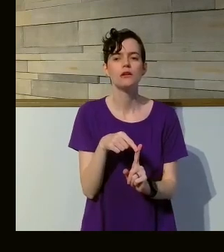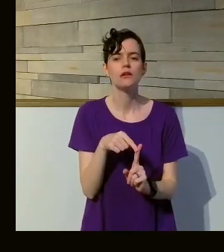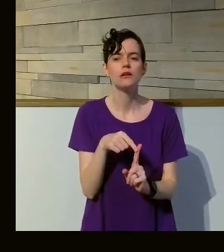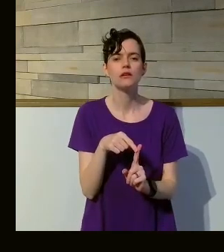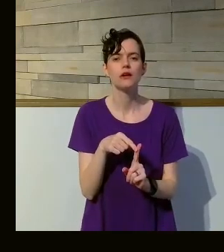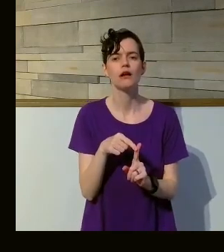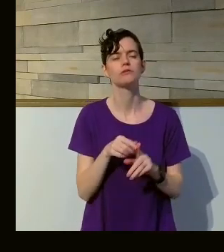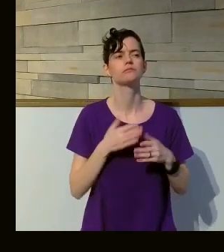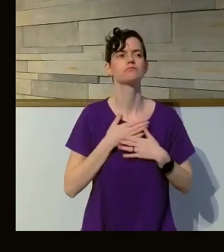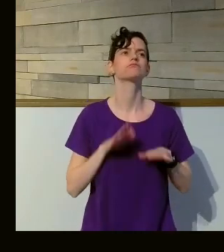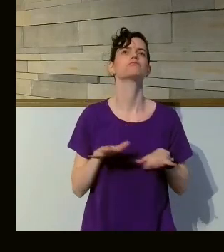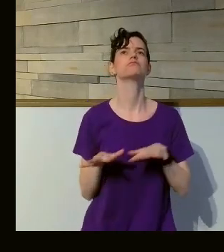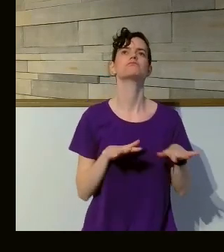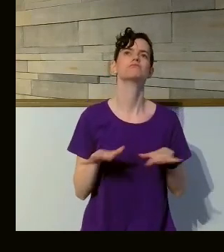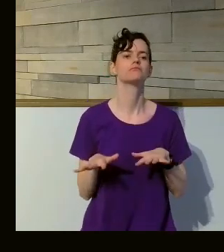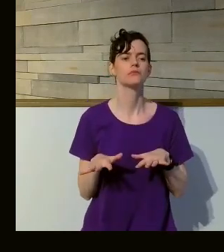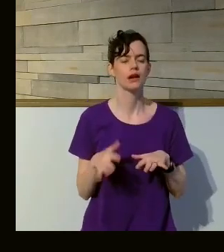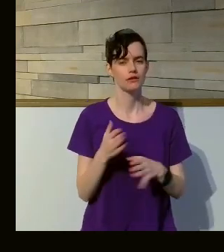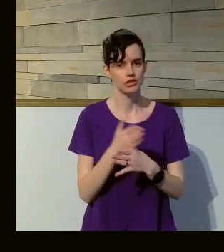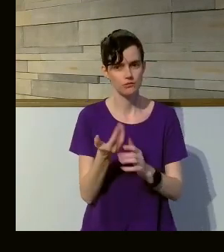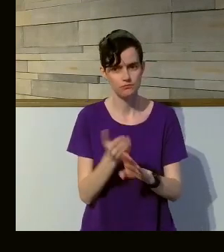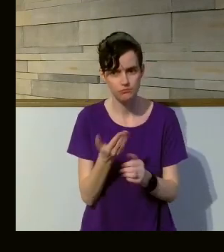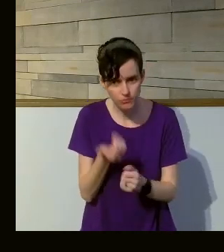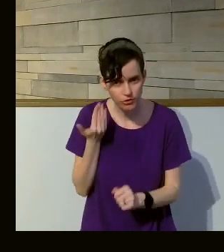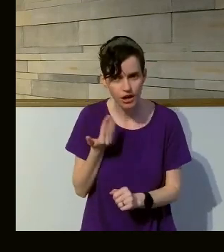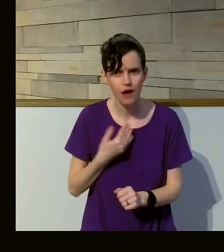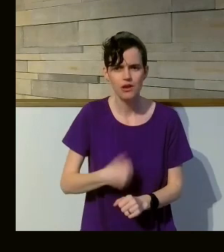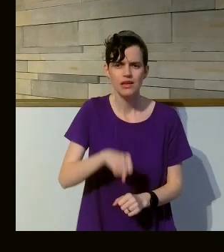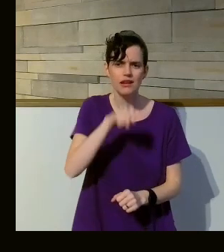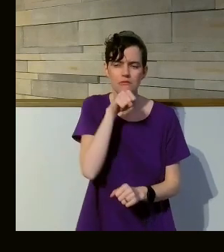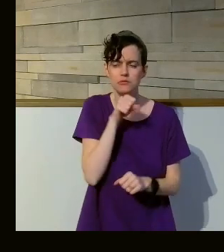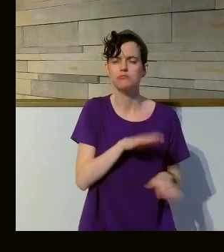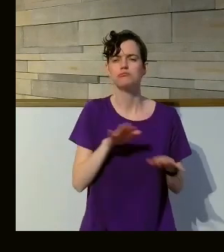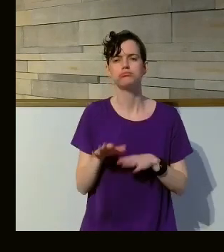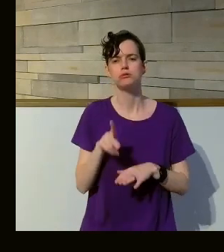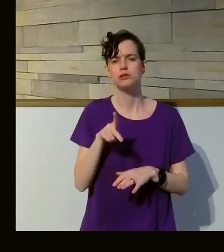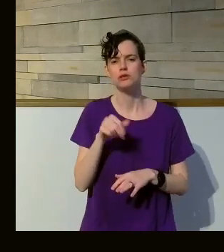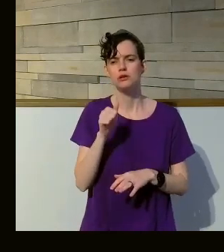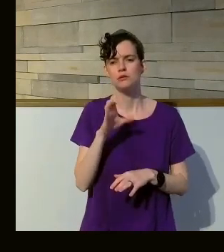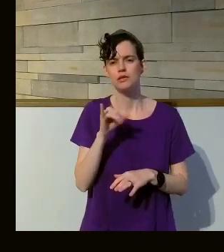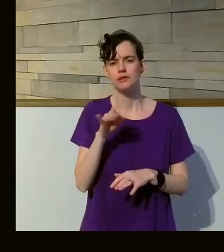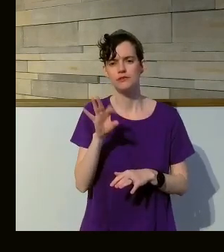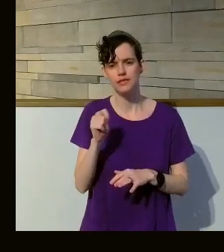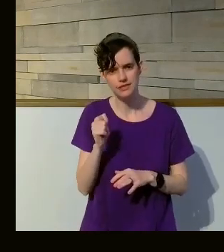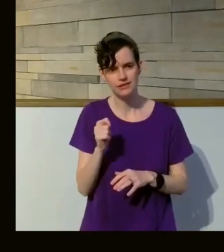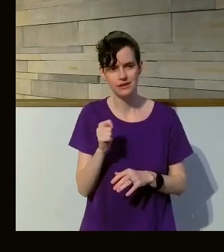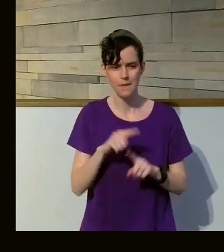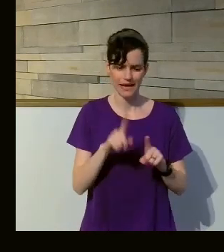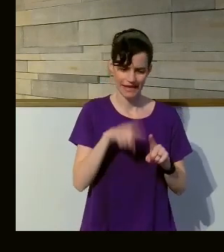I'm not talking about pacifism here. I've shared with you before. I would love to be a pacifist. There's just some Bible verses that I can't quite interpret that